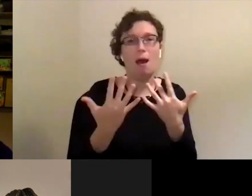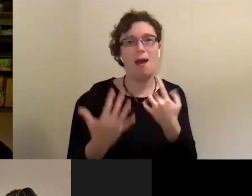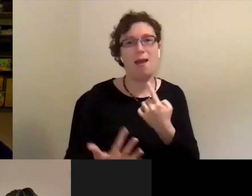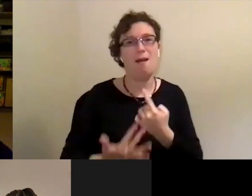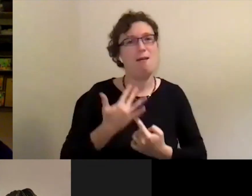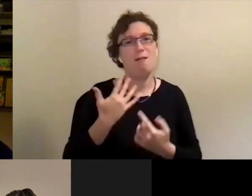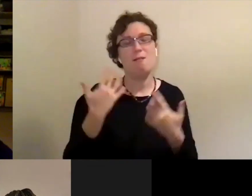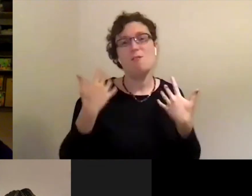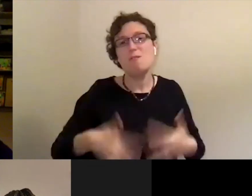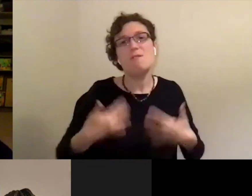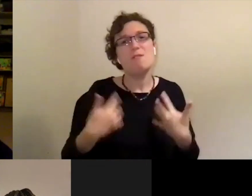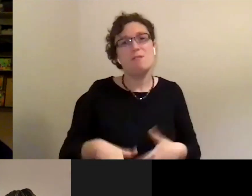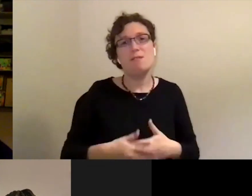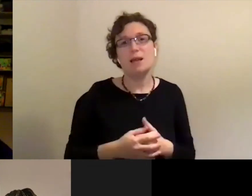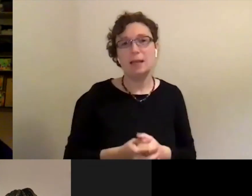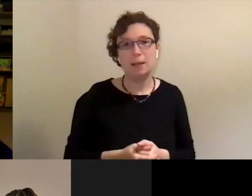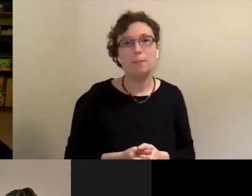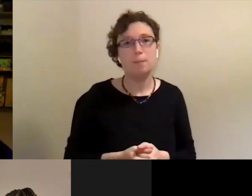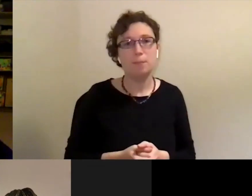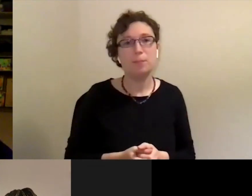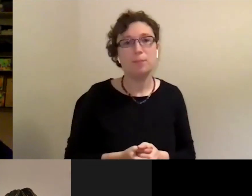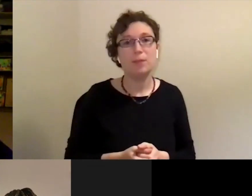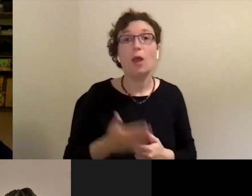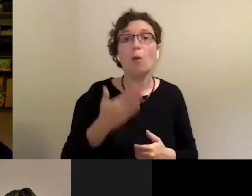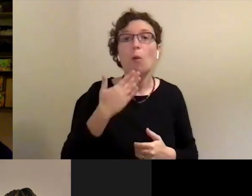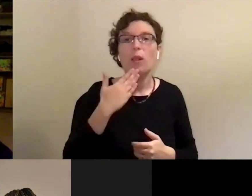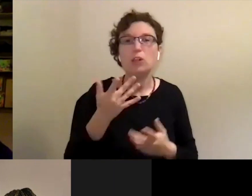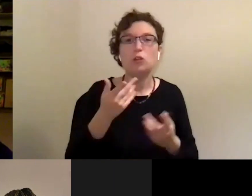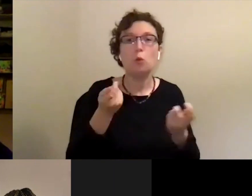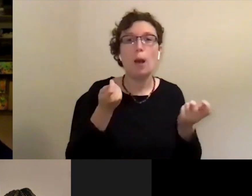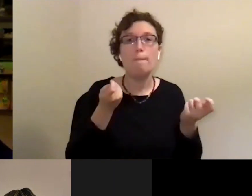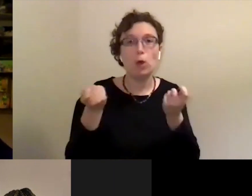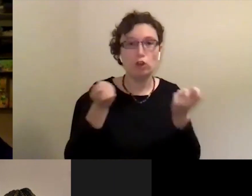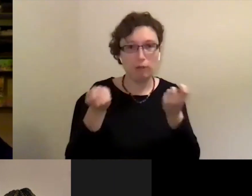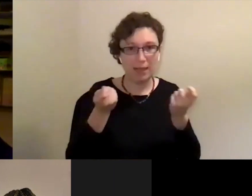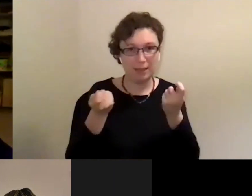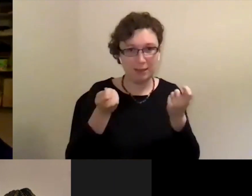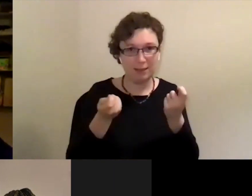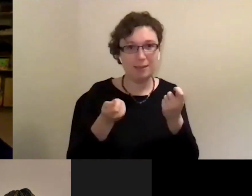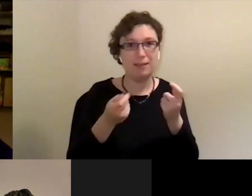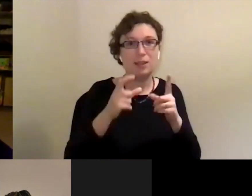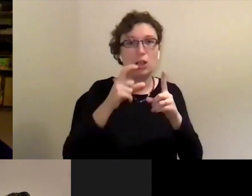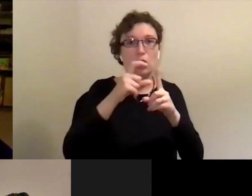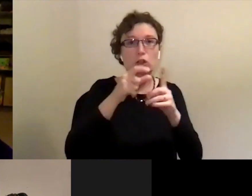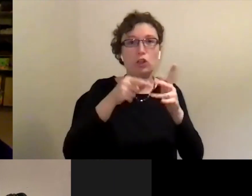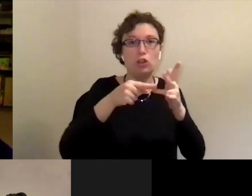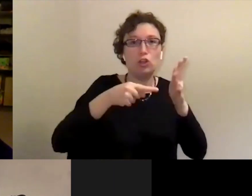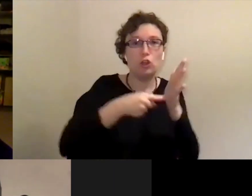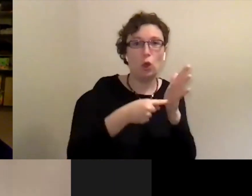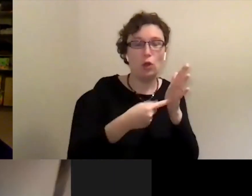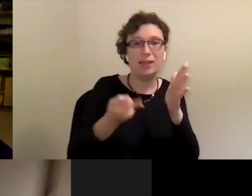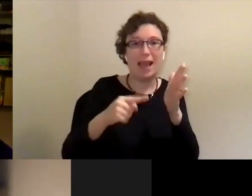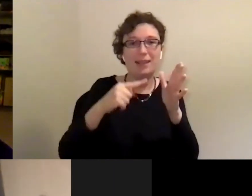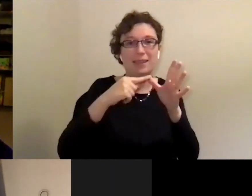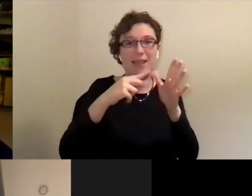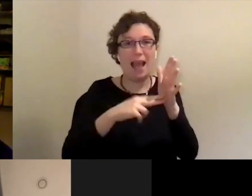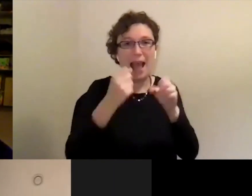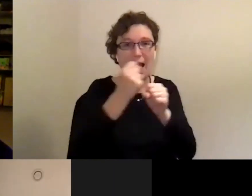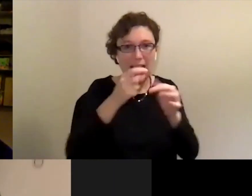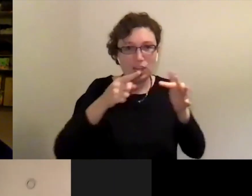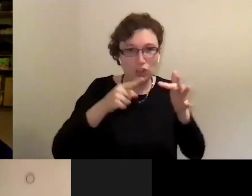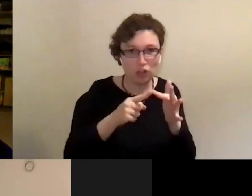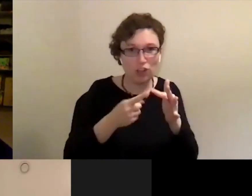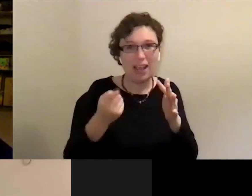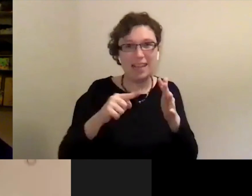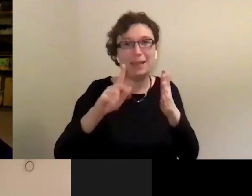Fantastic. And thank you to our moderators, Dot and Ange and Max. And a big thank you to Emily and Kitty